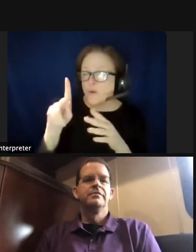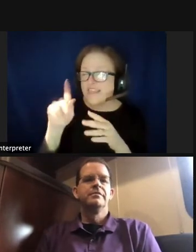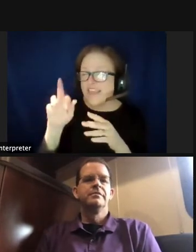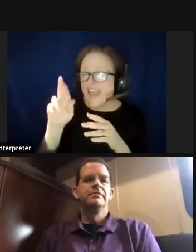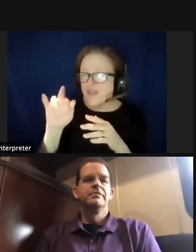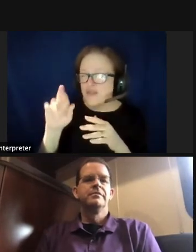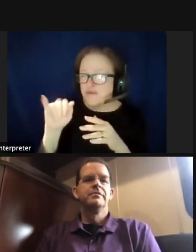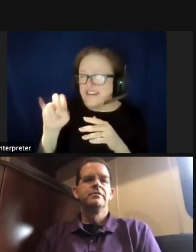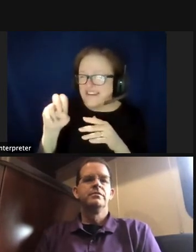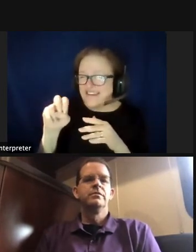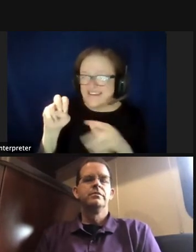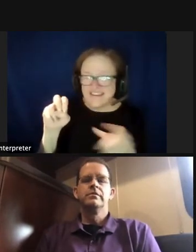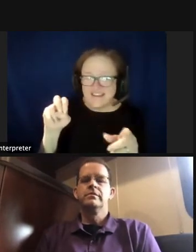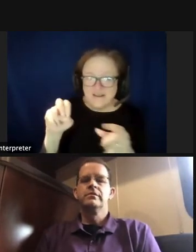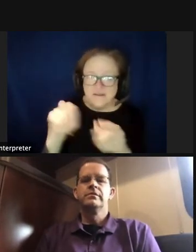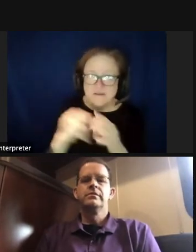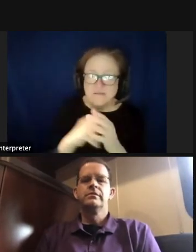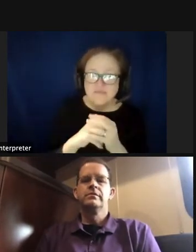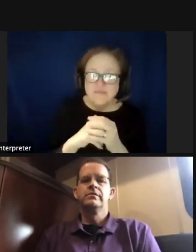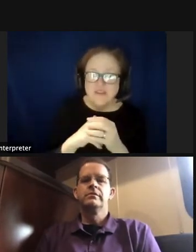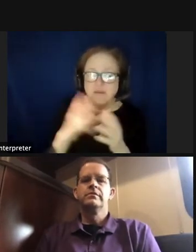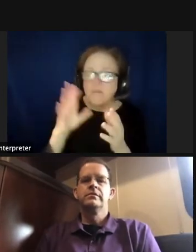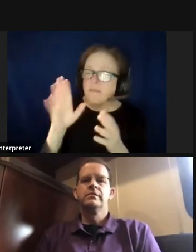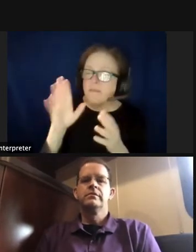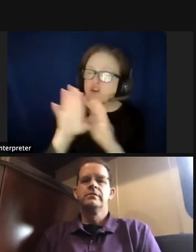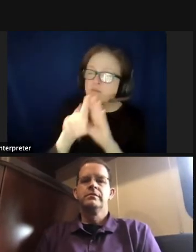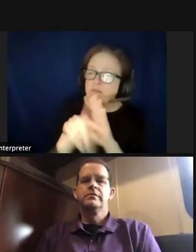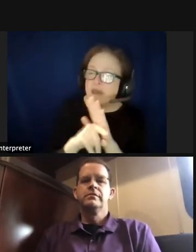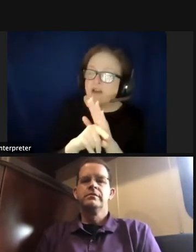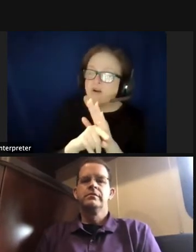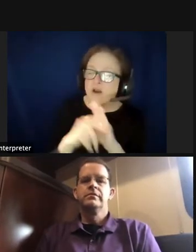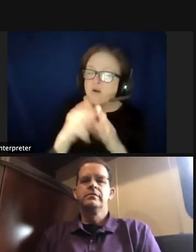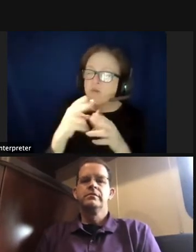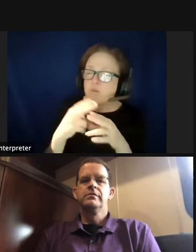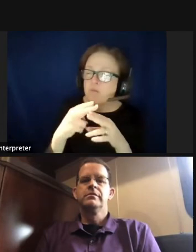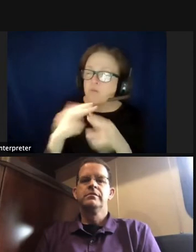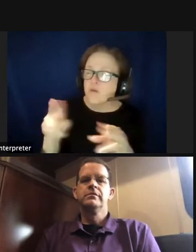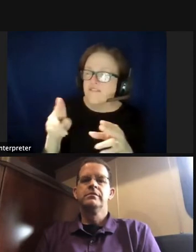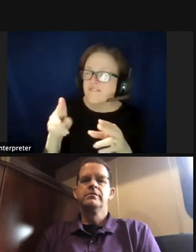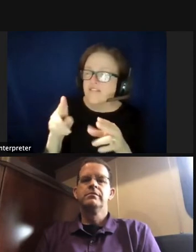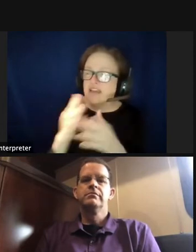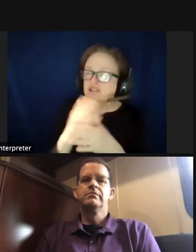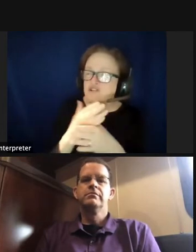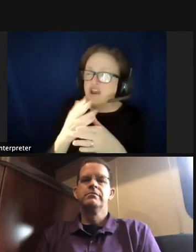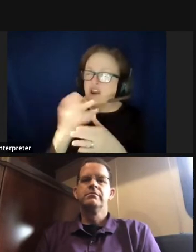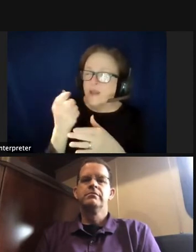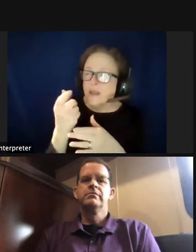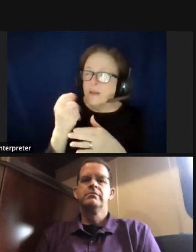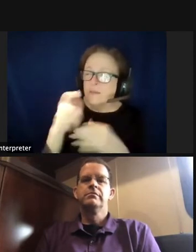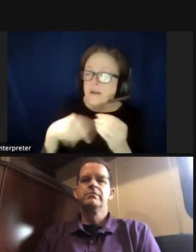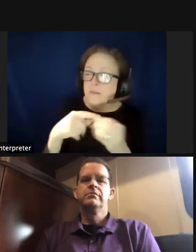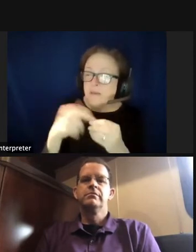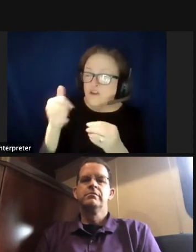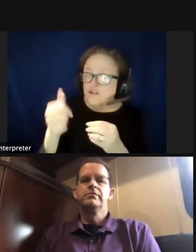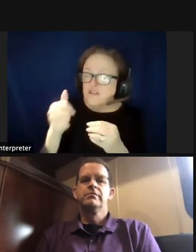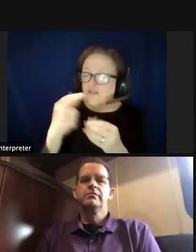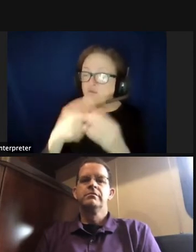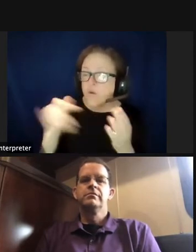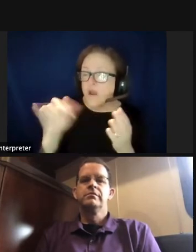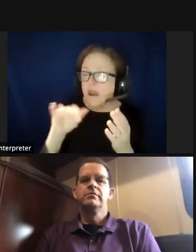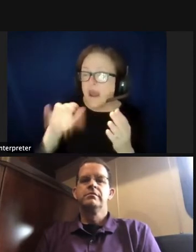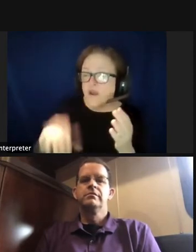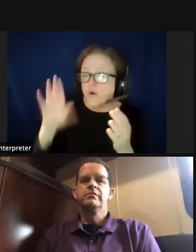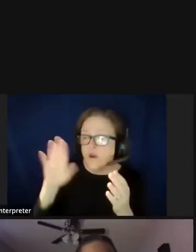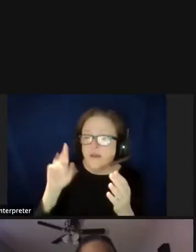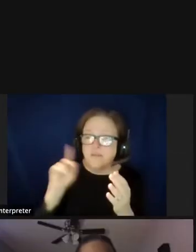Starting off with a bit of your background. Could you briefly share with us a little bit about yourself? What was it like growing up being Deaf or